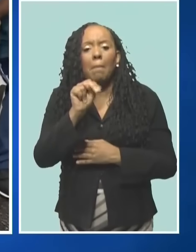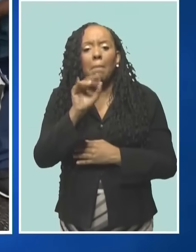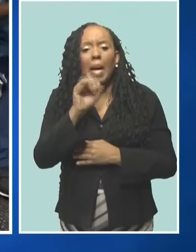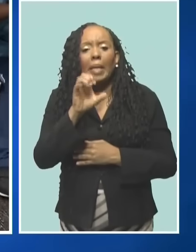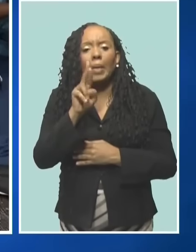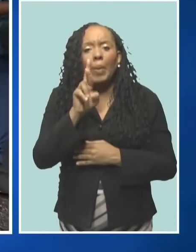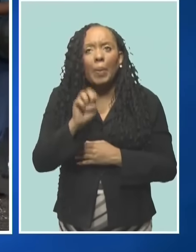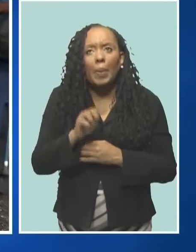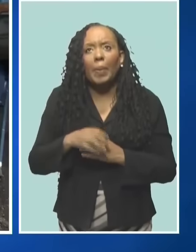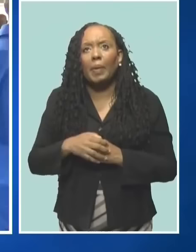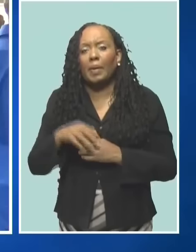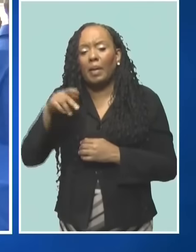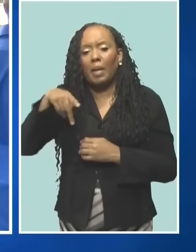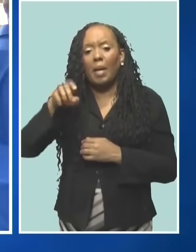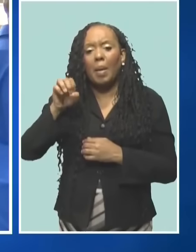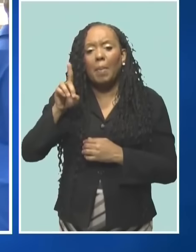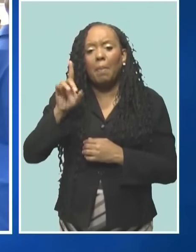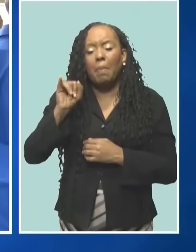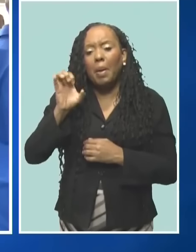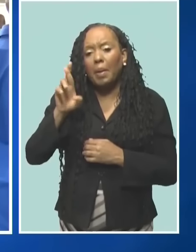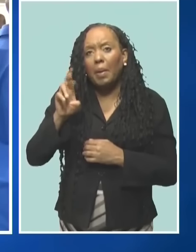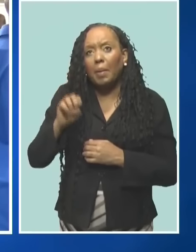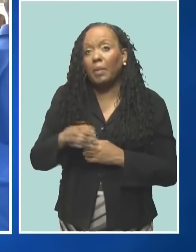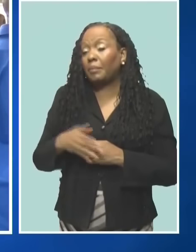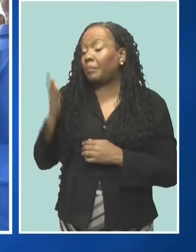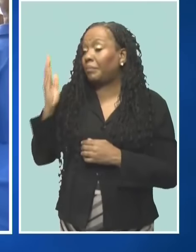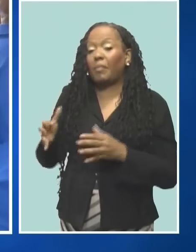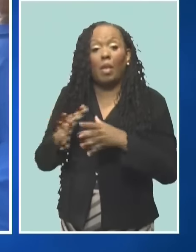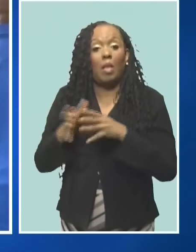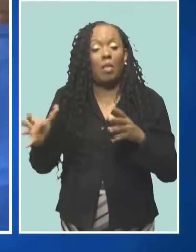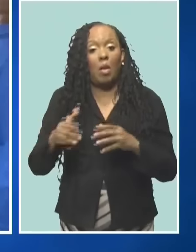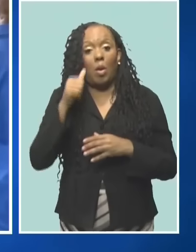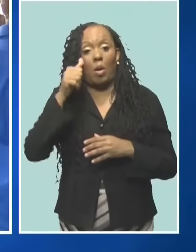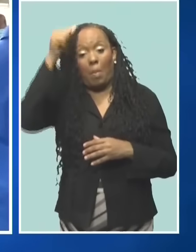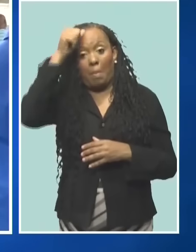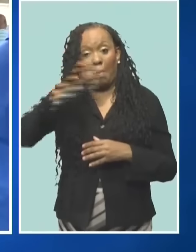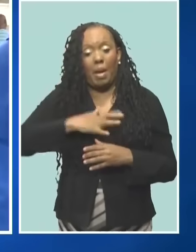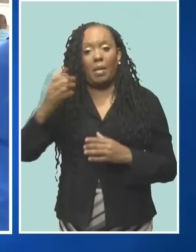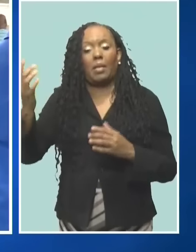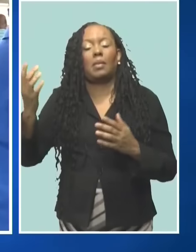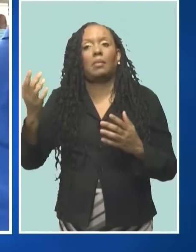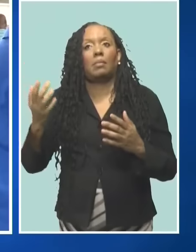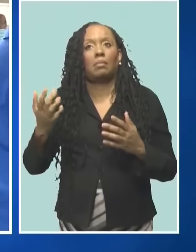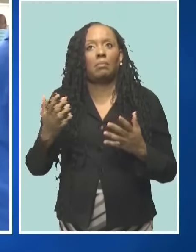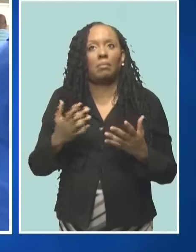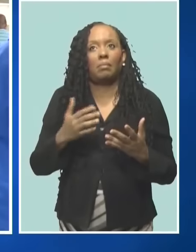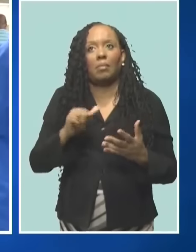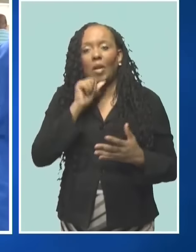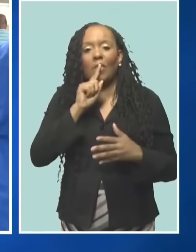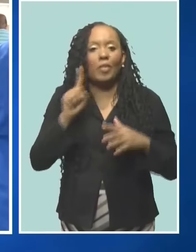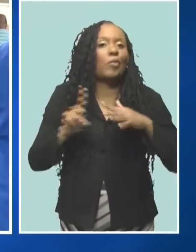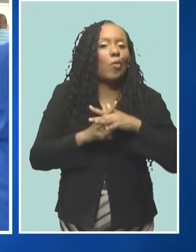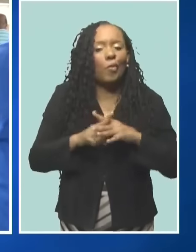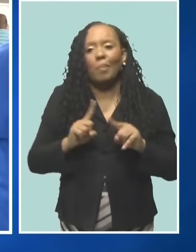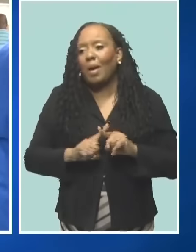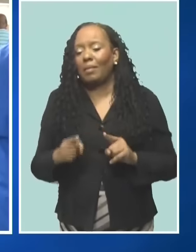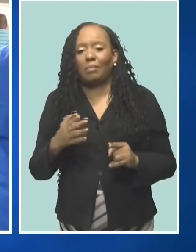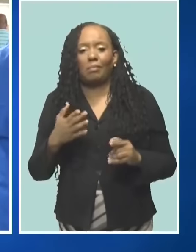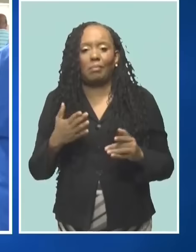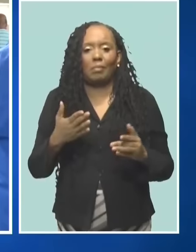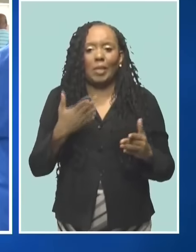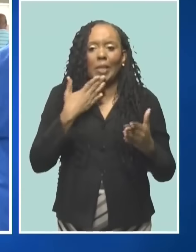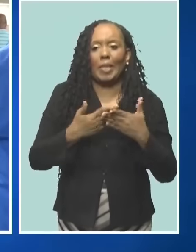number, so that was one of the areas that we would have to improve on. But it's a very good thing, and we're very happy